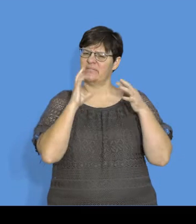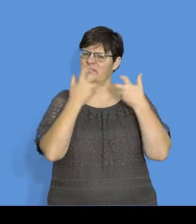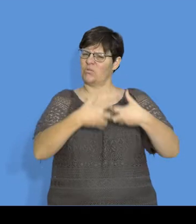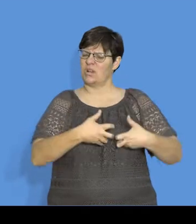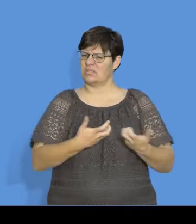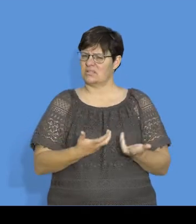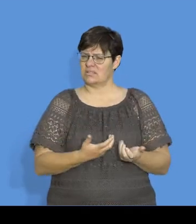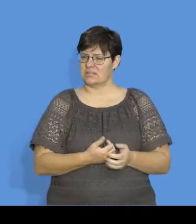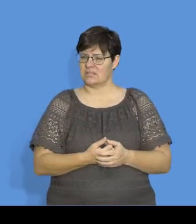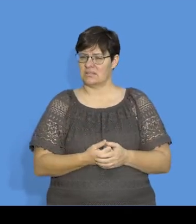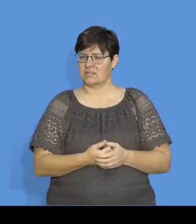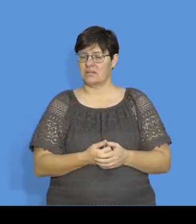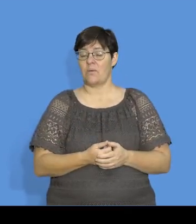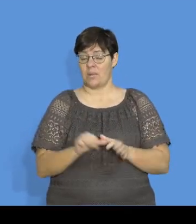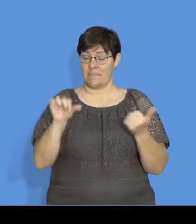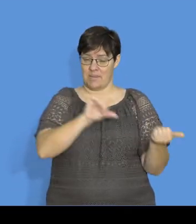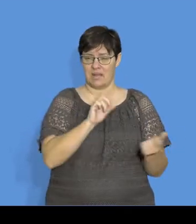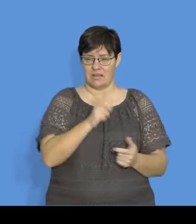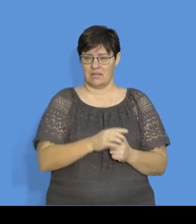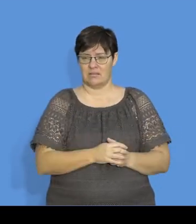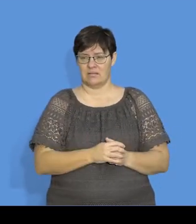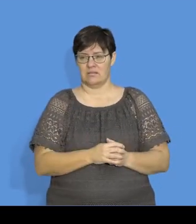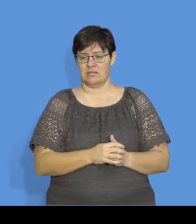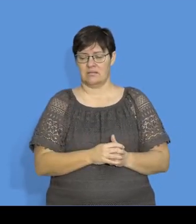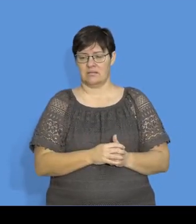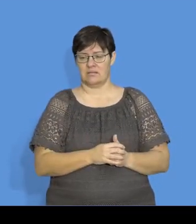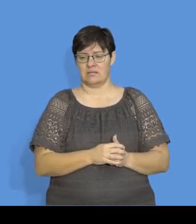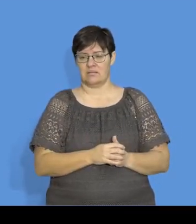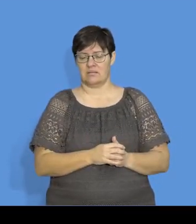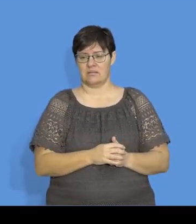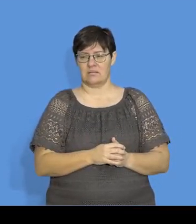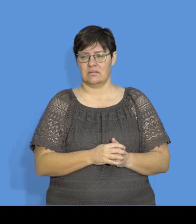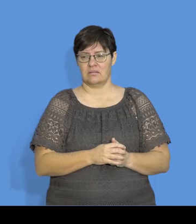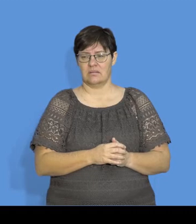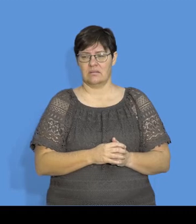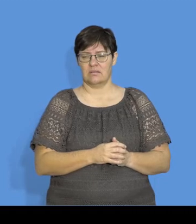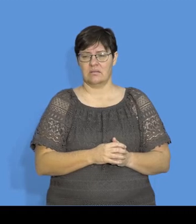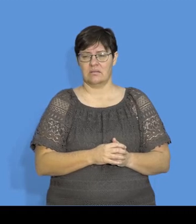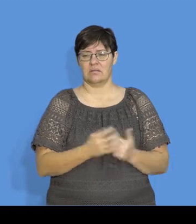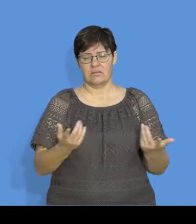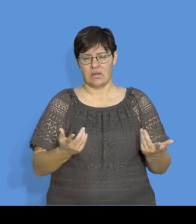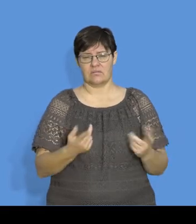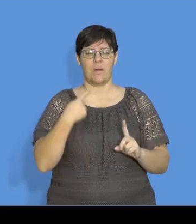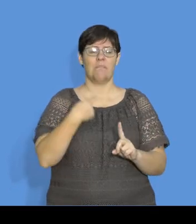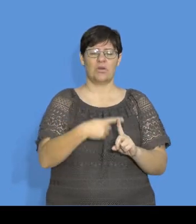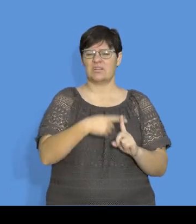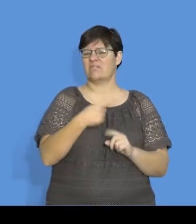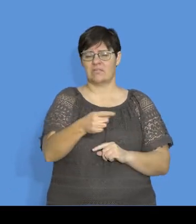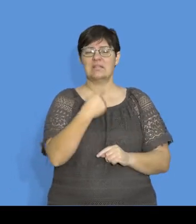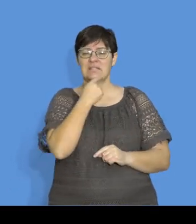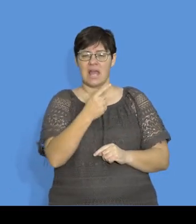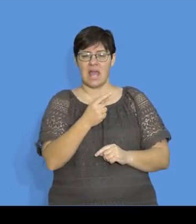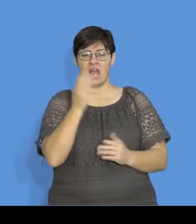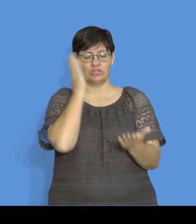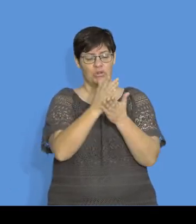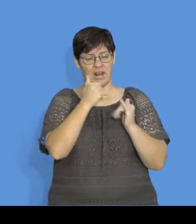correlation. Okay? I'll come back to that. The strong positive correlation. So when we talk about positive, if you look at the